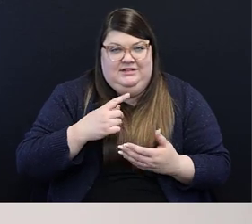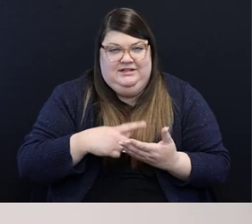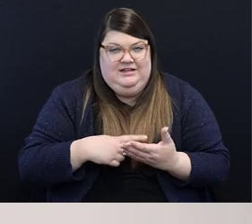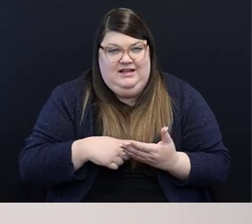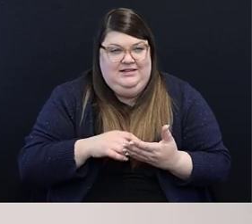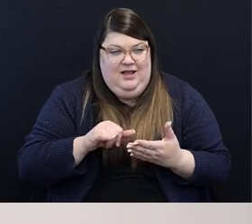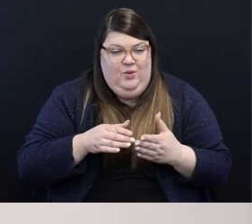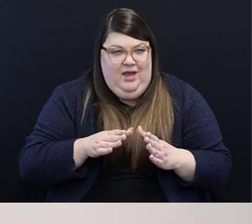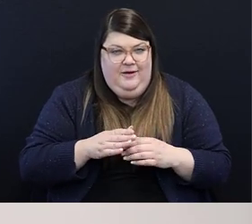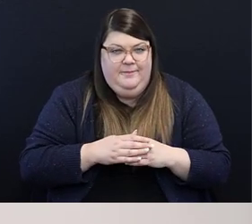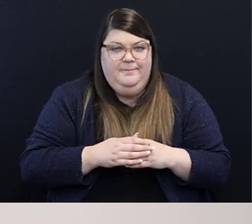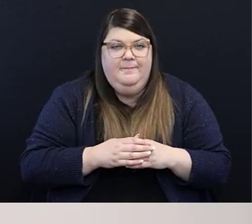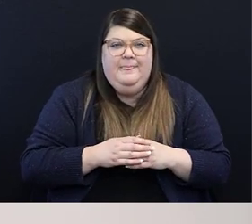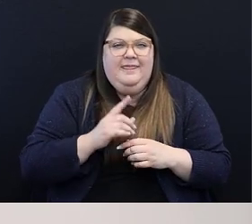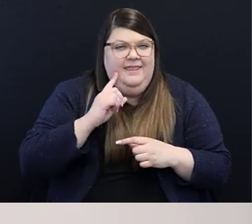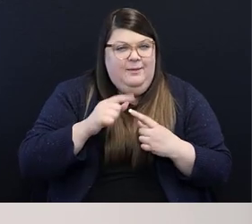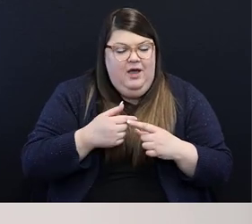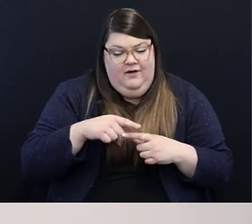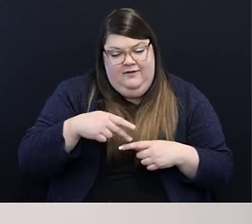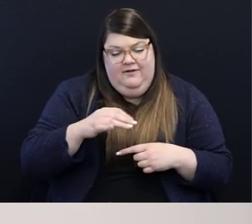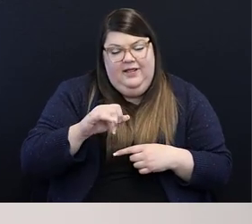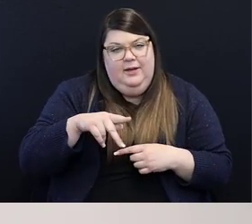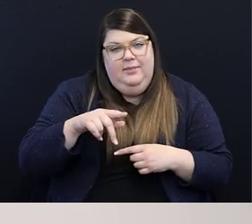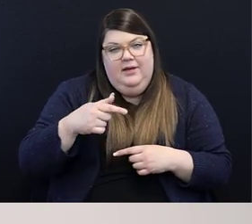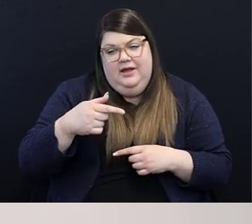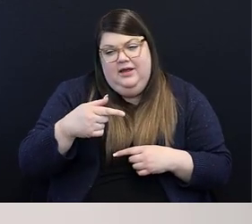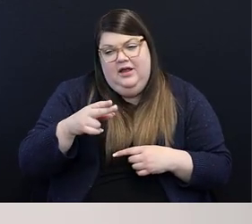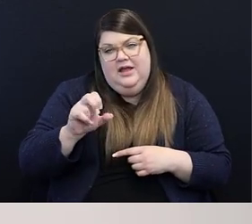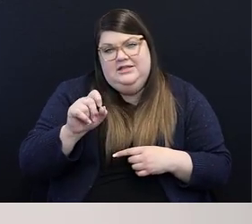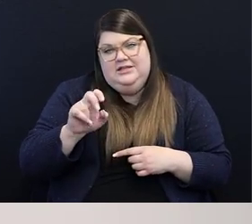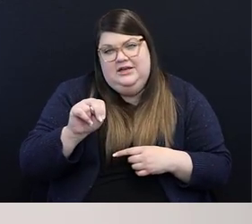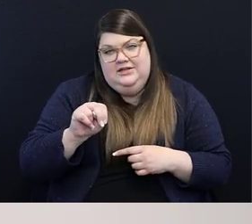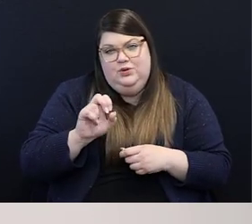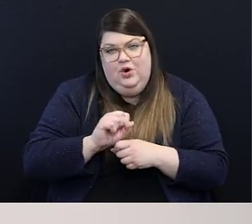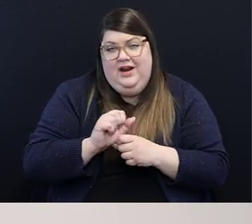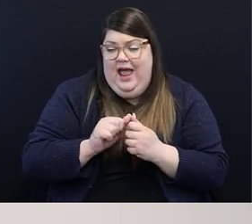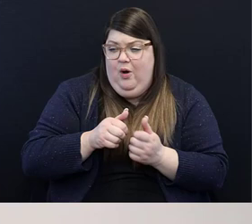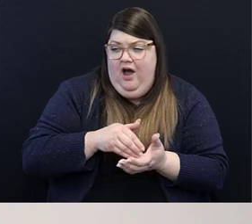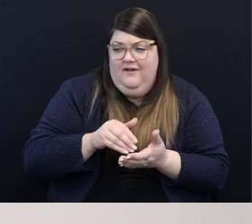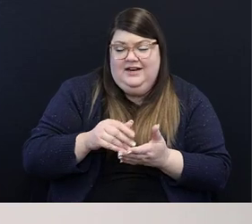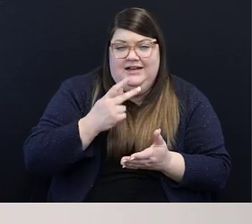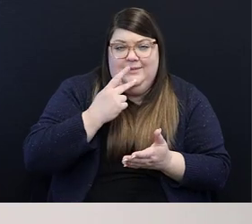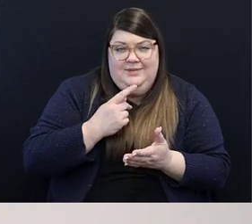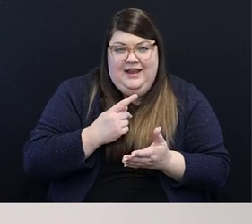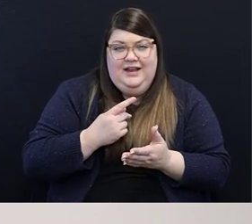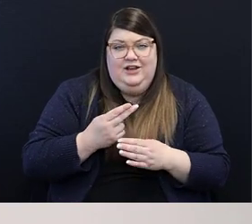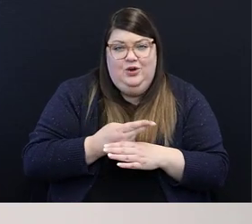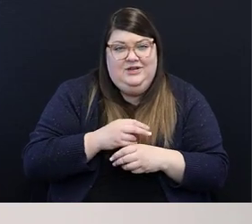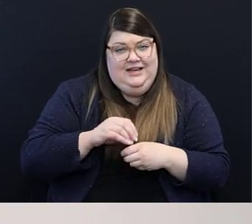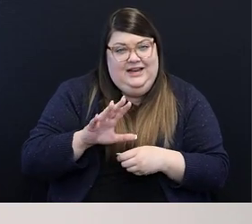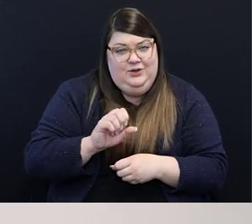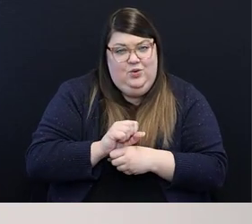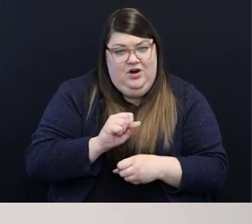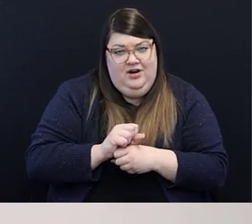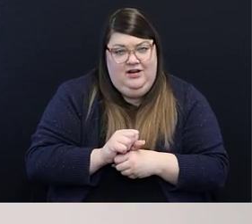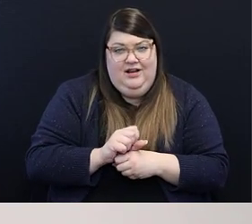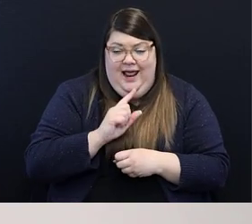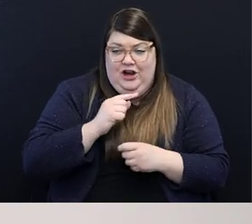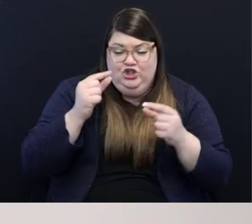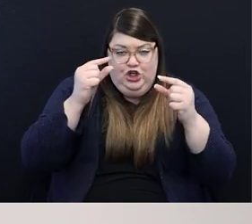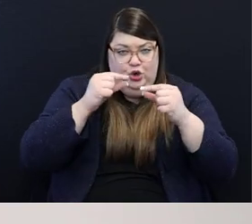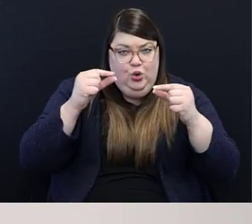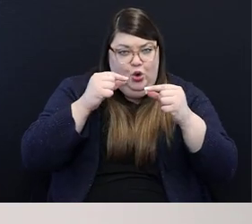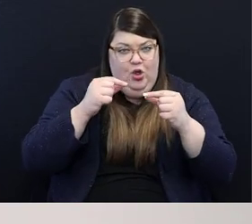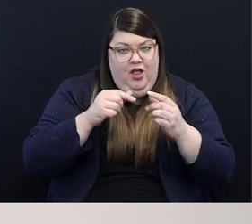of Philip Guston's work. Like, how often is the color pink taken on in his work? I mean, I actually Google it